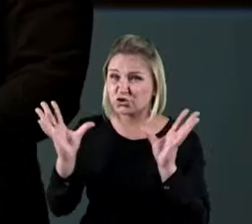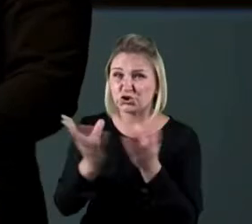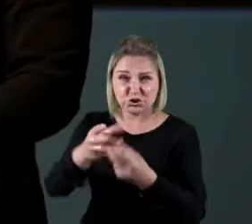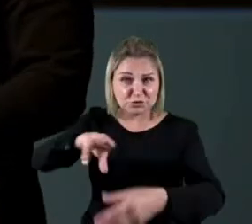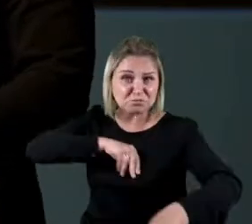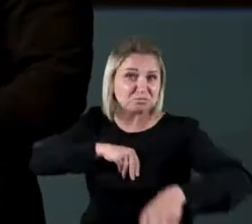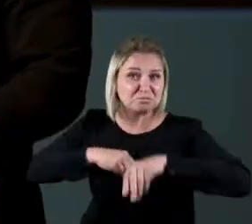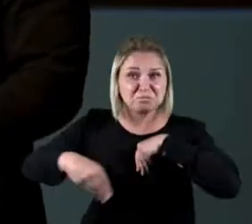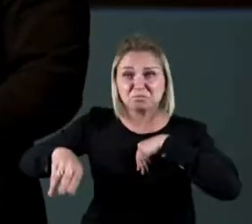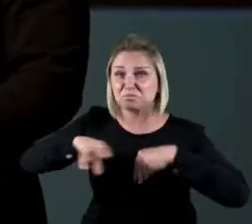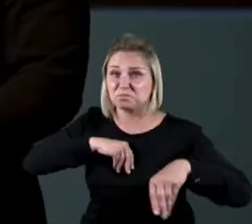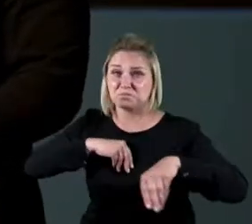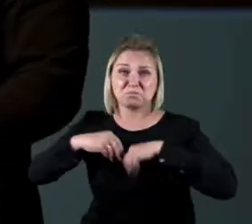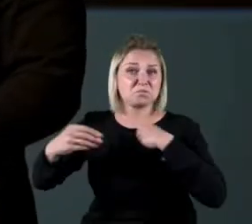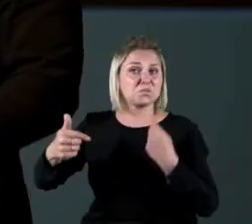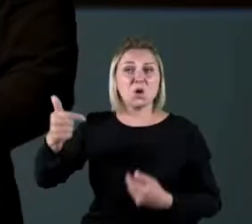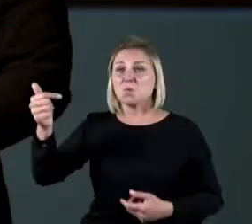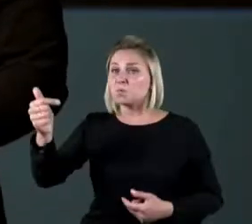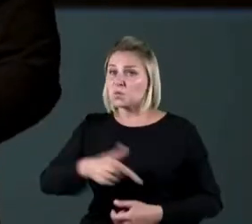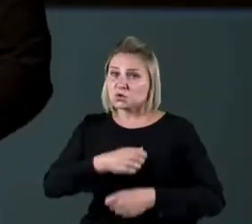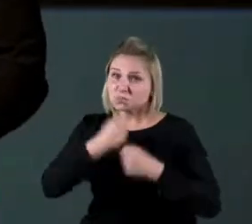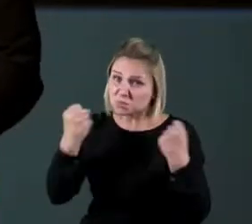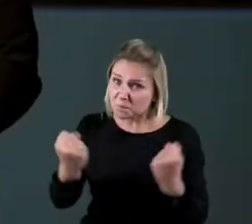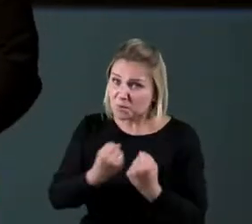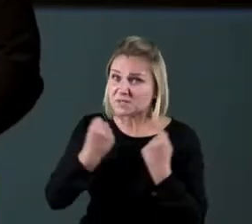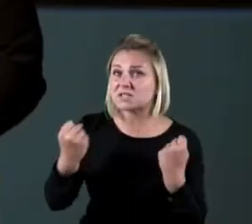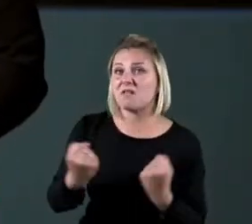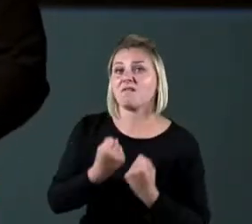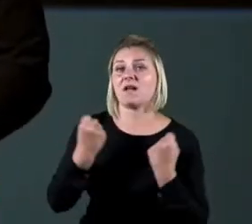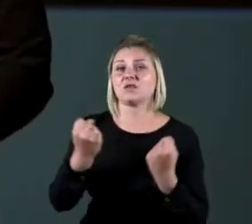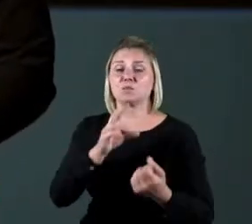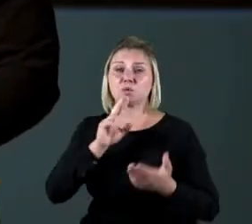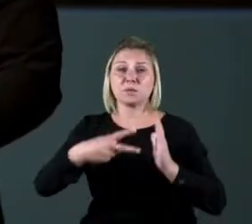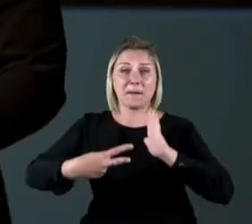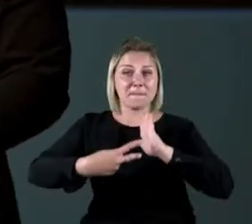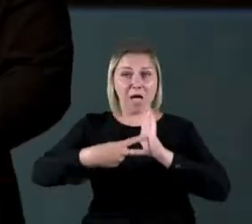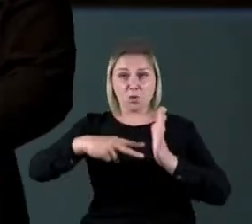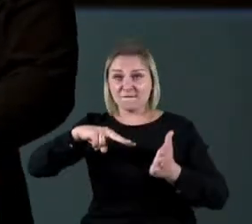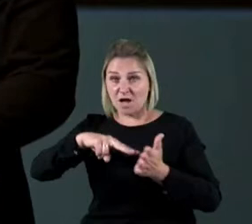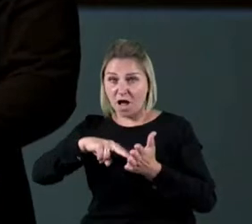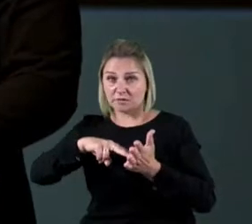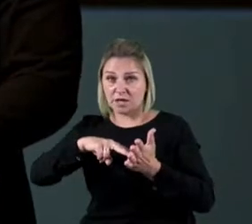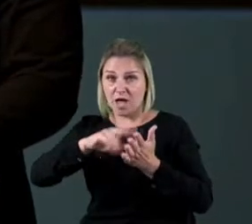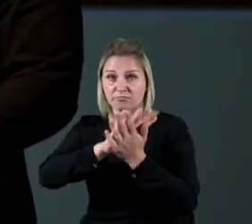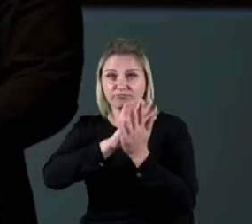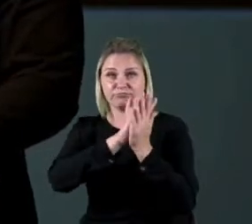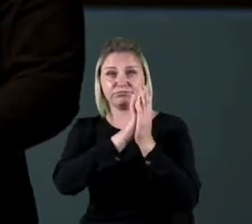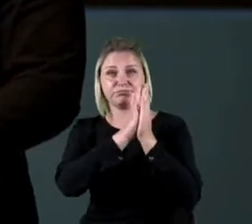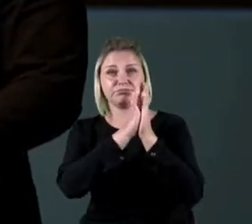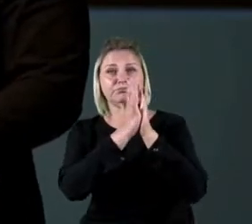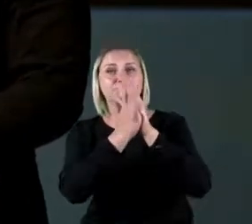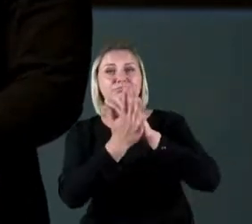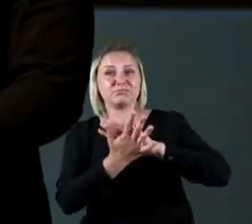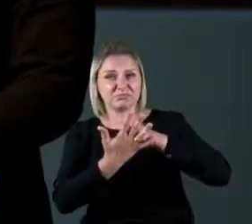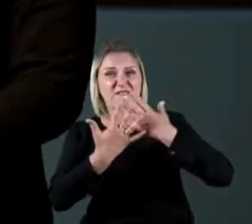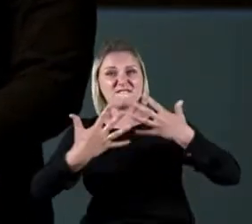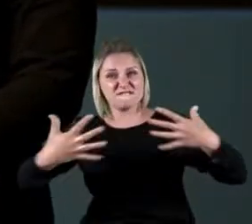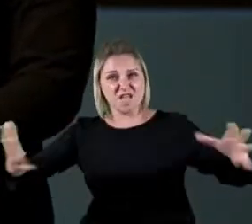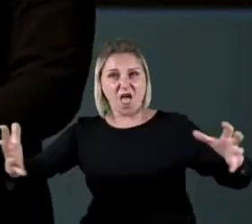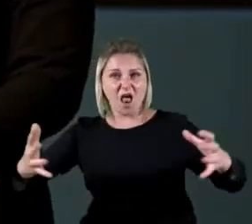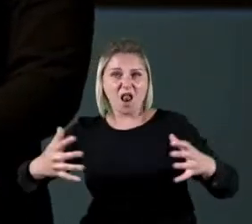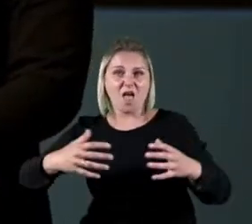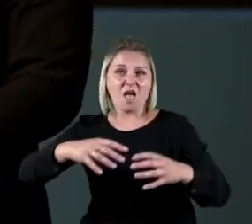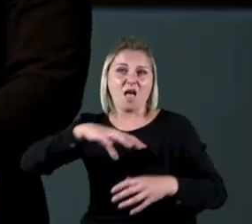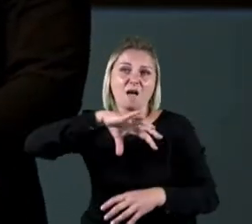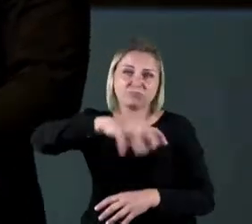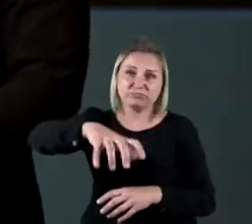to forward coherent and mutually reinforcing ones is a sine qua non for realizing the multiplier